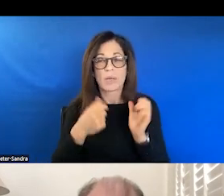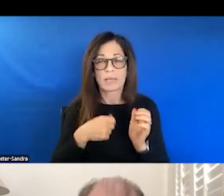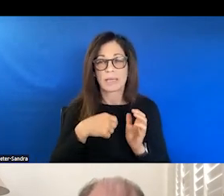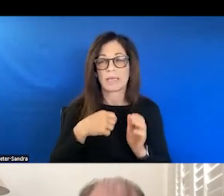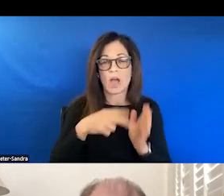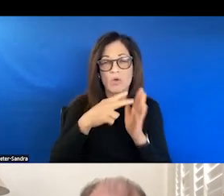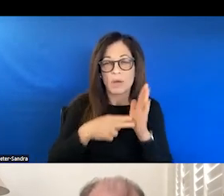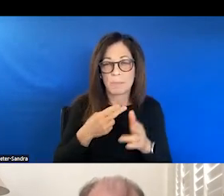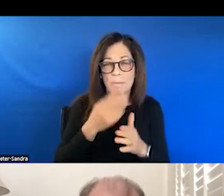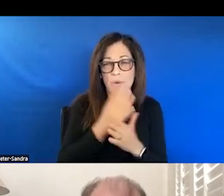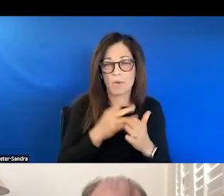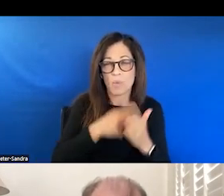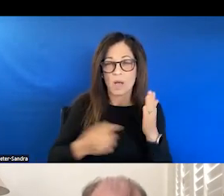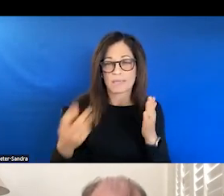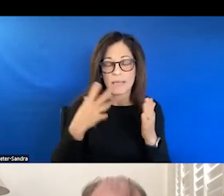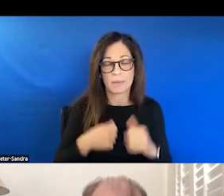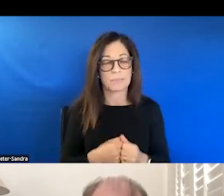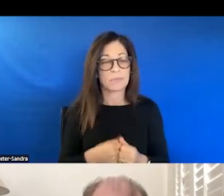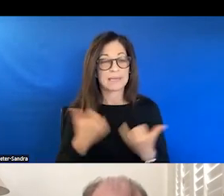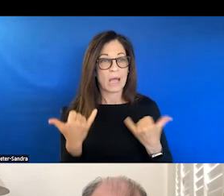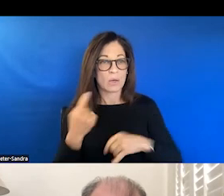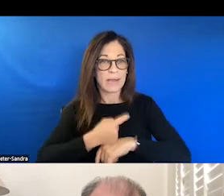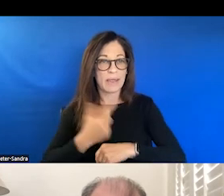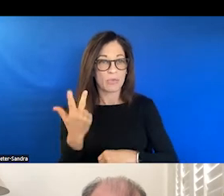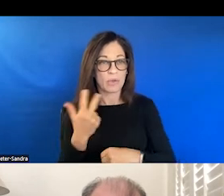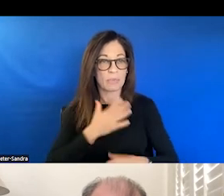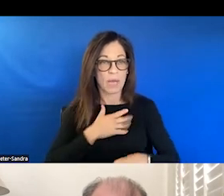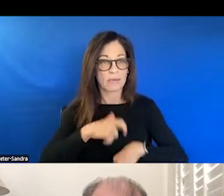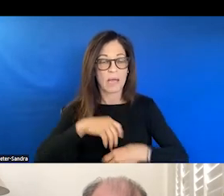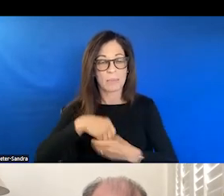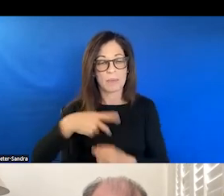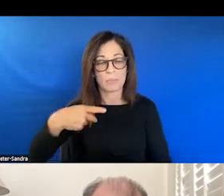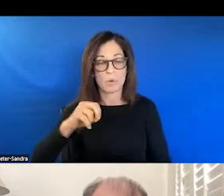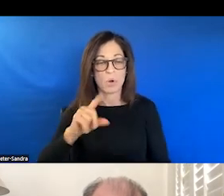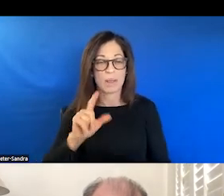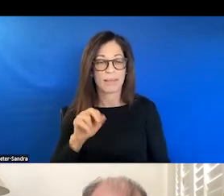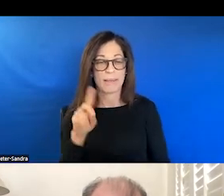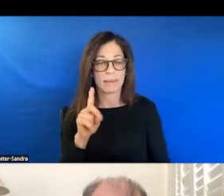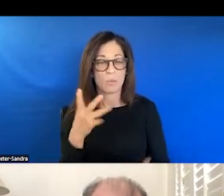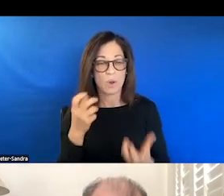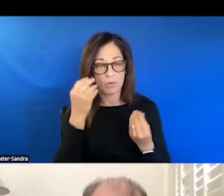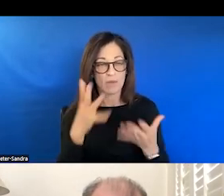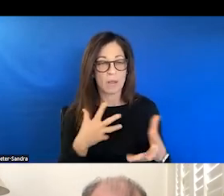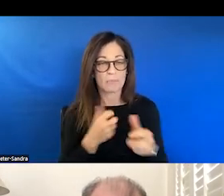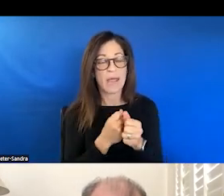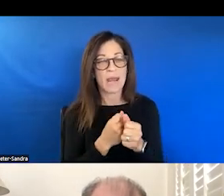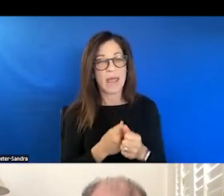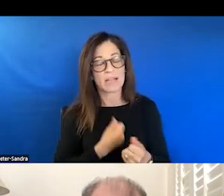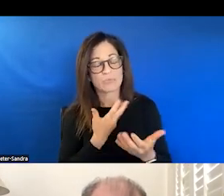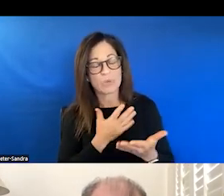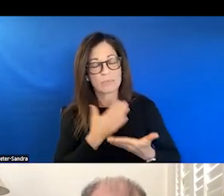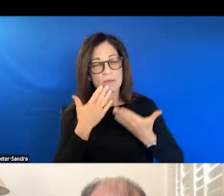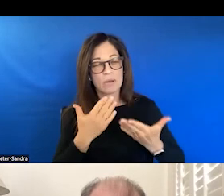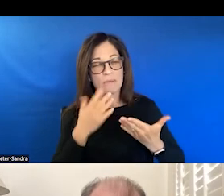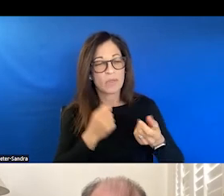sent. It's day 3 of my time in Poland. I wanted to provide an update and express my gratitude for the support